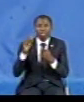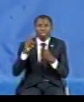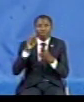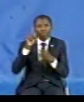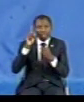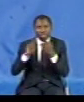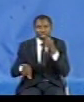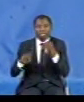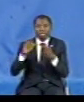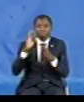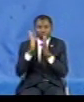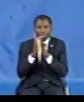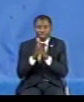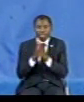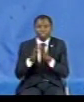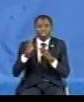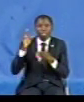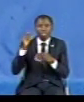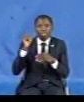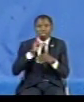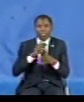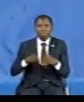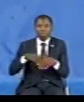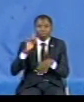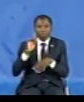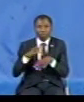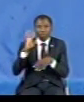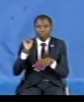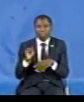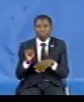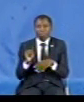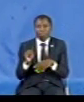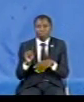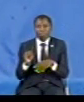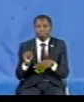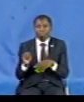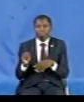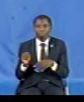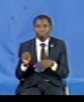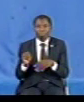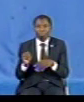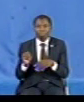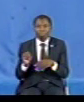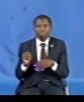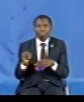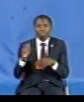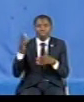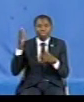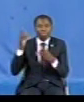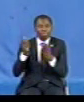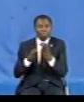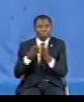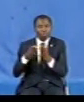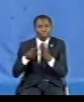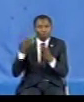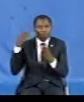happened that if it were other times, it would make me, I would cry a lot. And then I would be like, no, like it even came